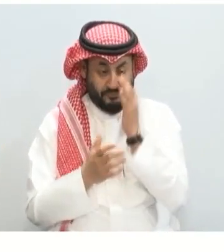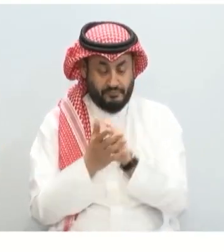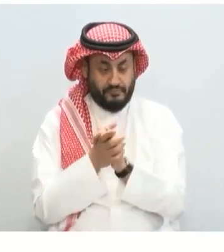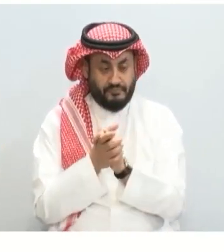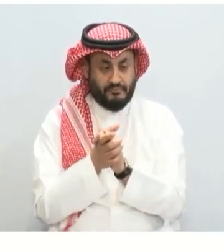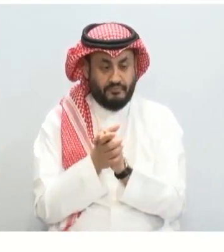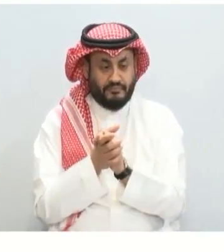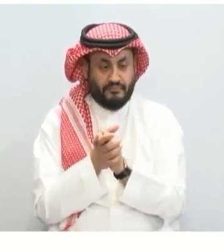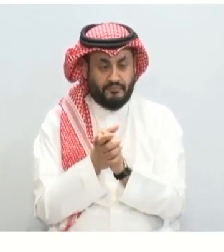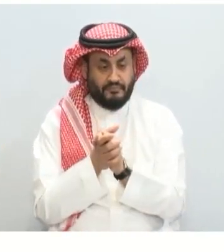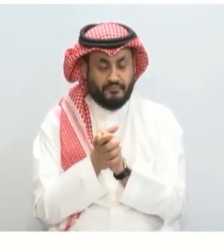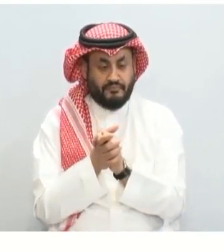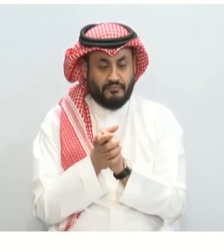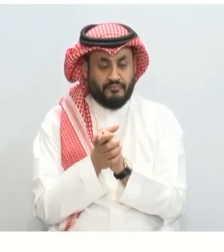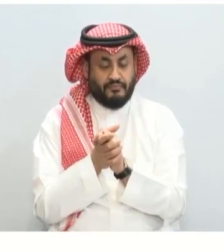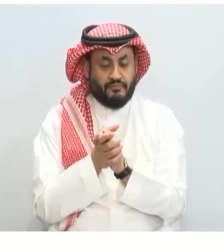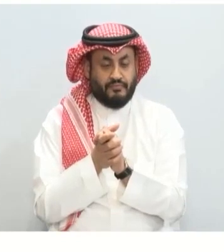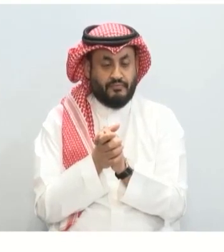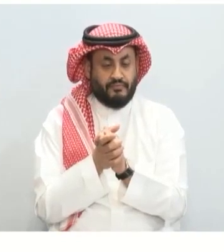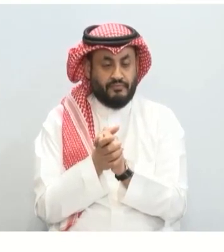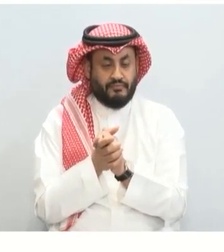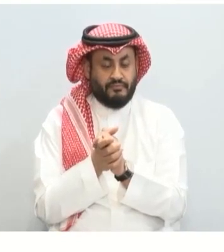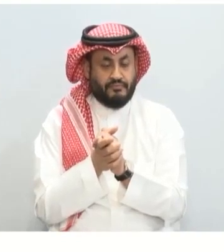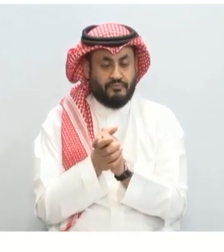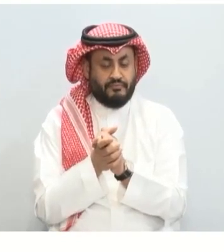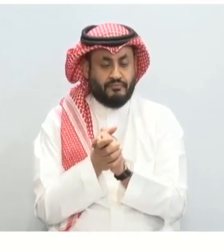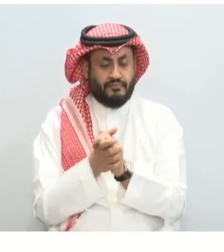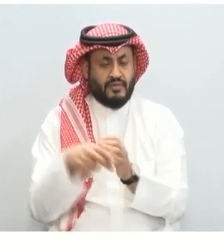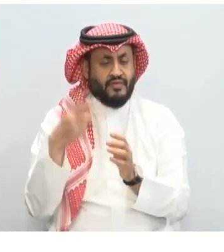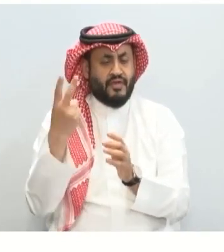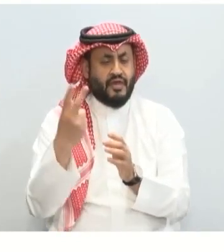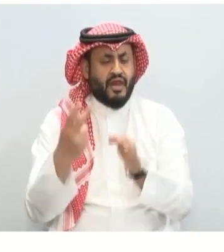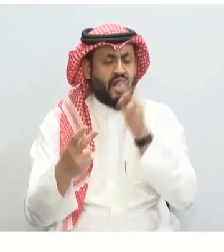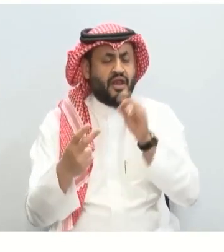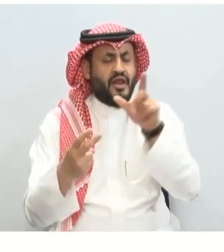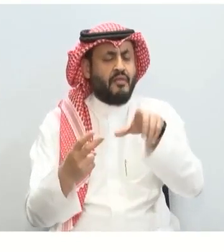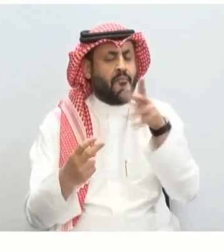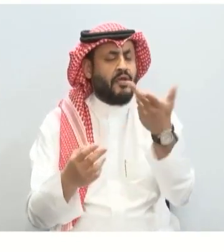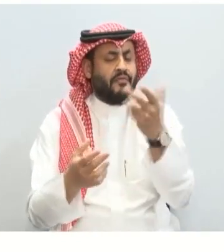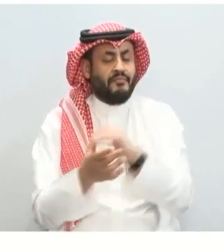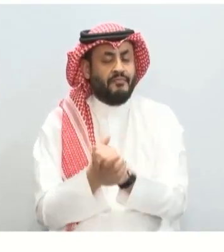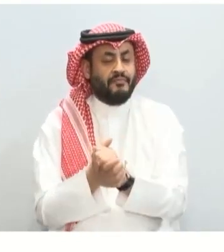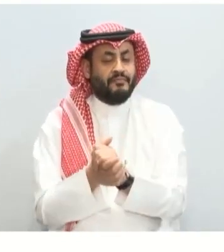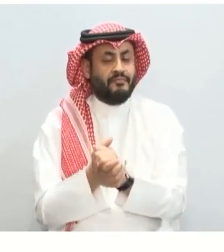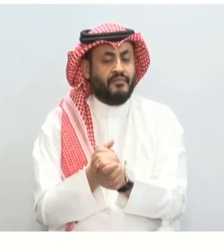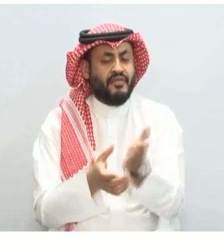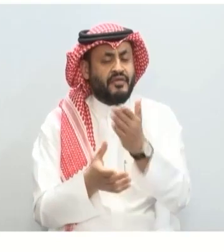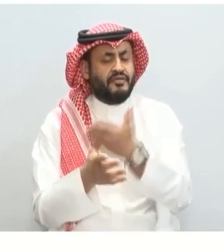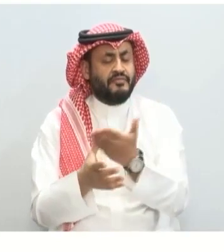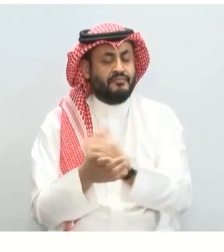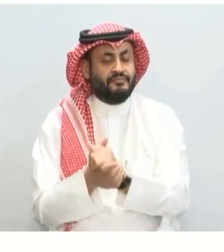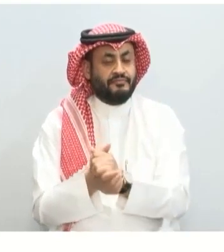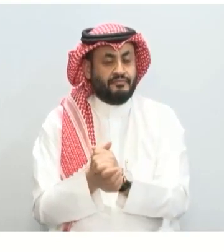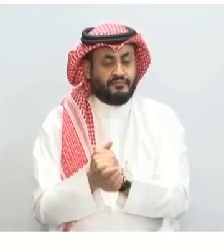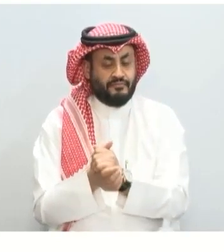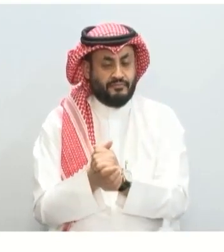indicating that Fadwa has prepared a lot of food. Whipped it up in no time. It's a no hassle. I whipped